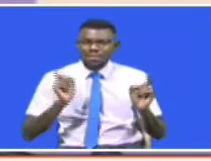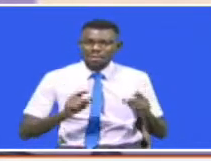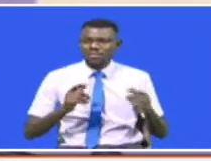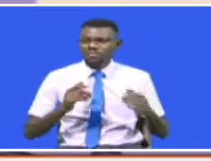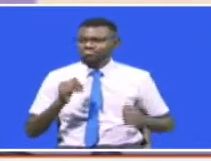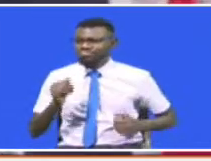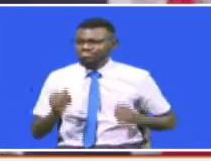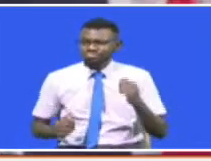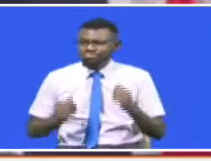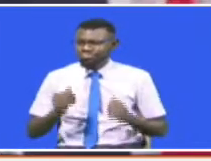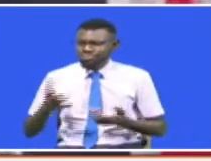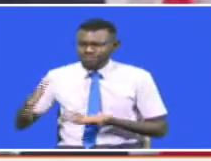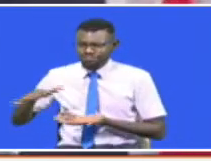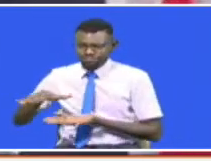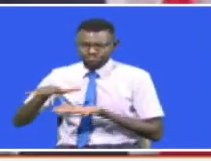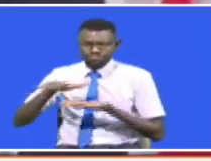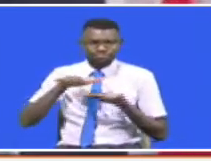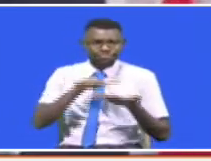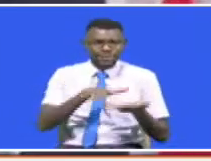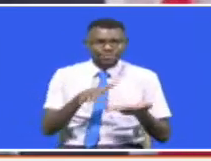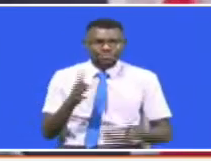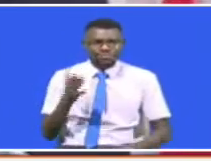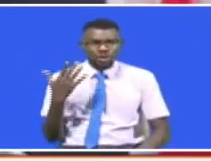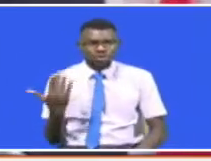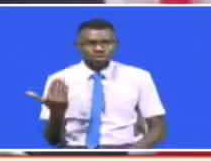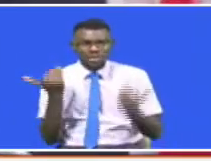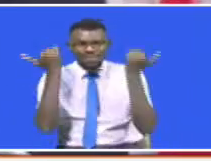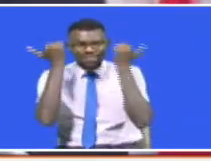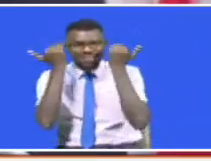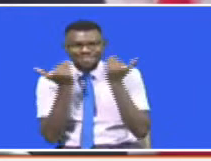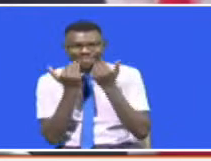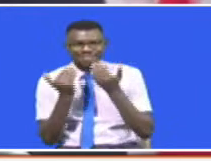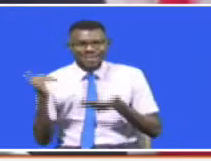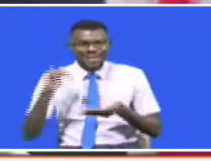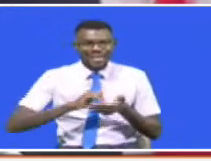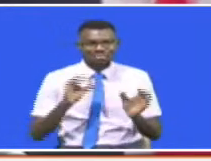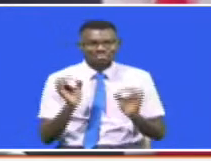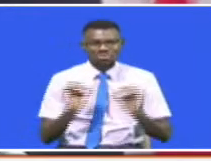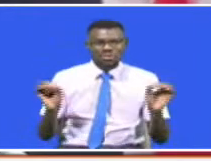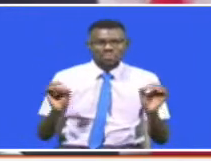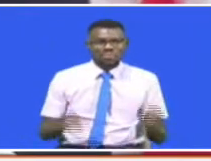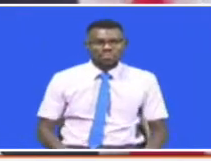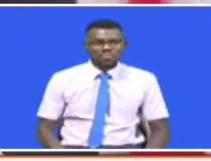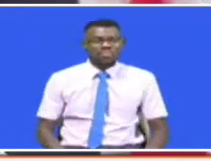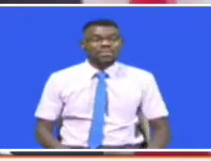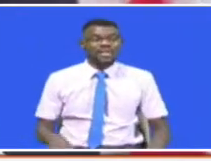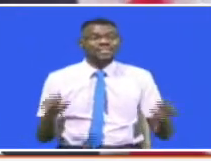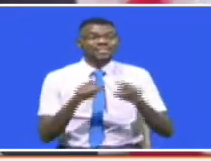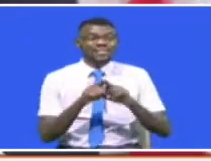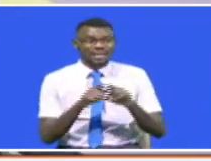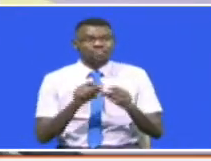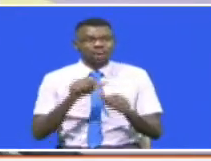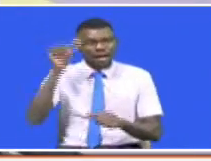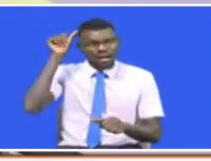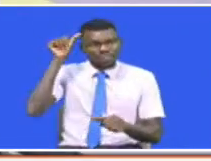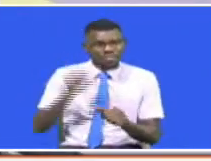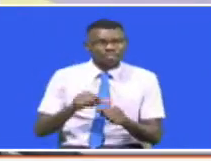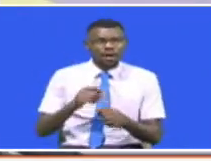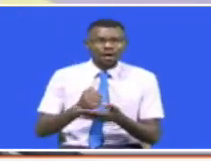pleadings and legal documents to court. Those of you who also were there before will remember that